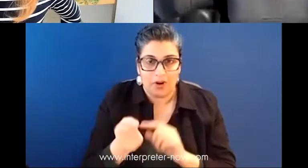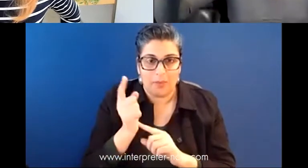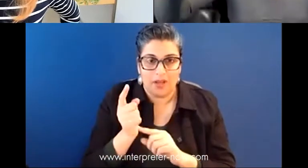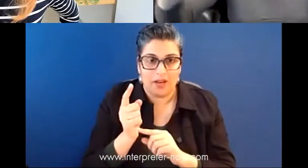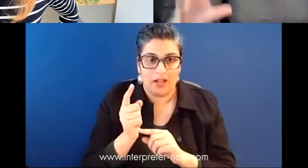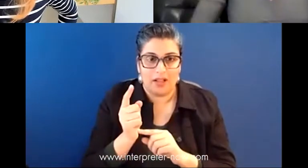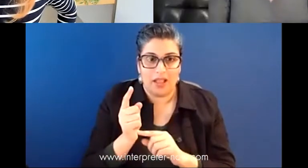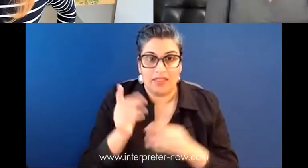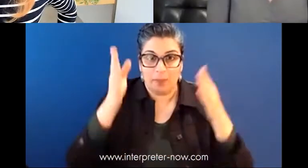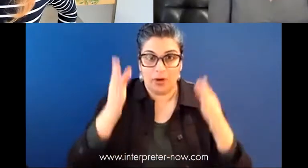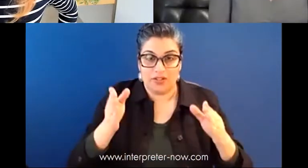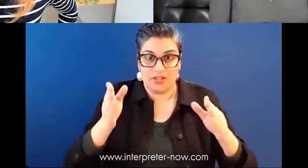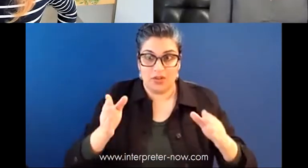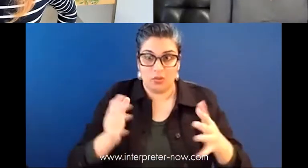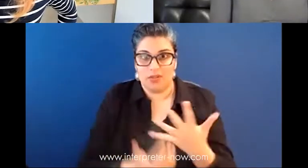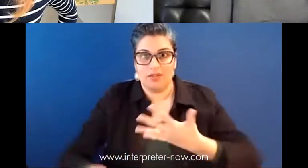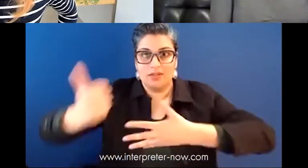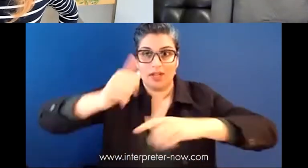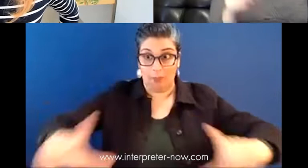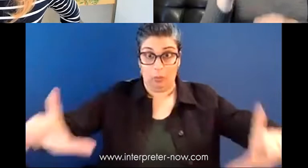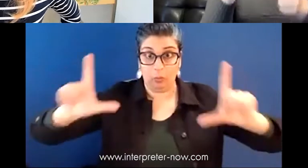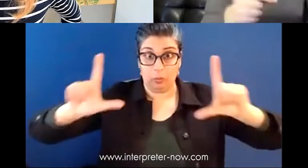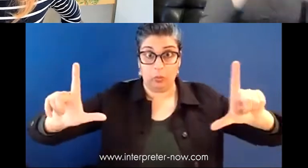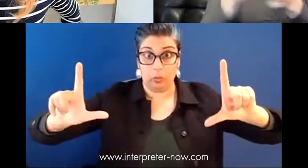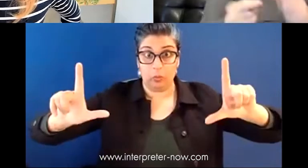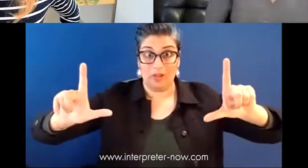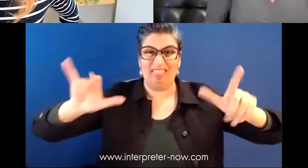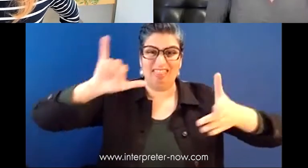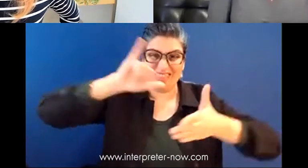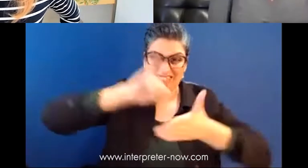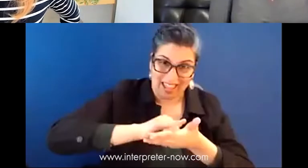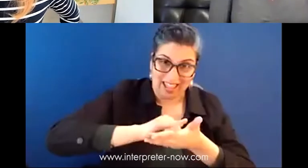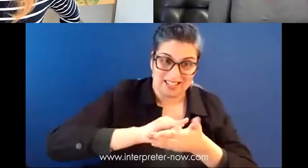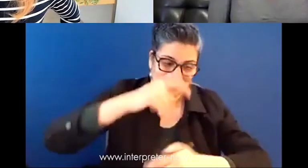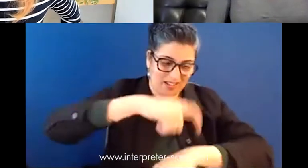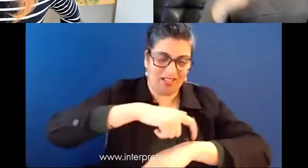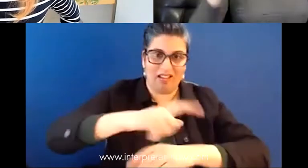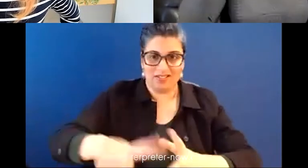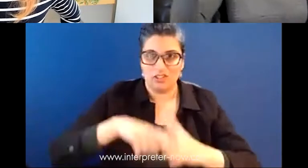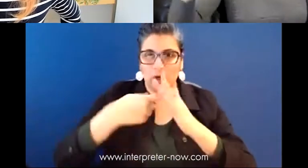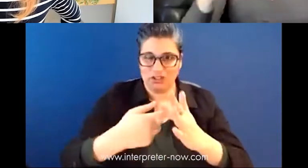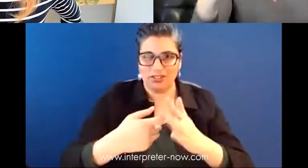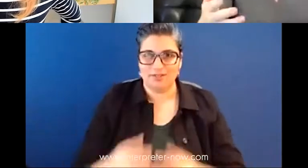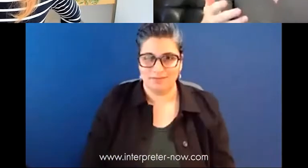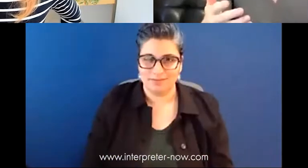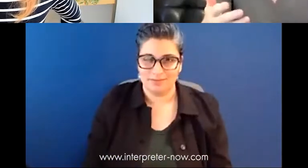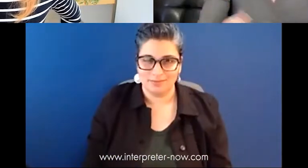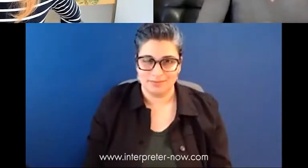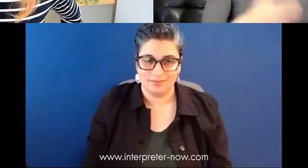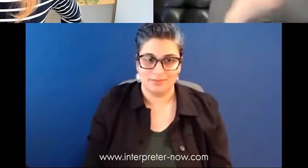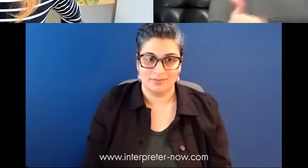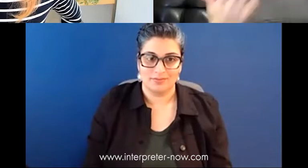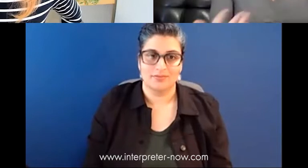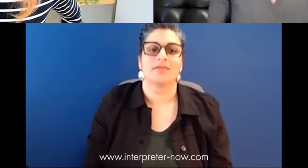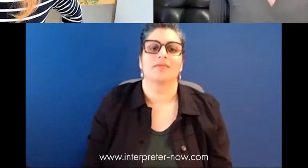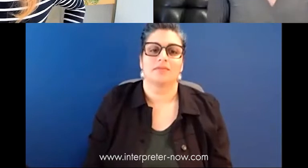the dominant image in front of someone. That was when the clock started ticking. And, if we were to put it this